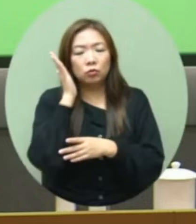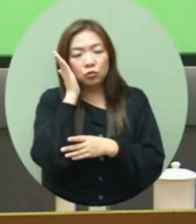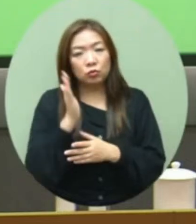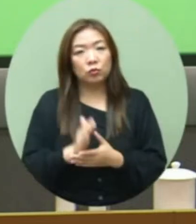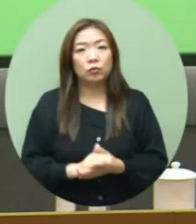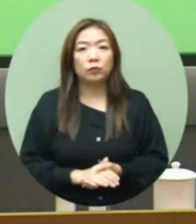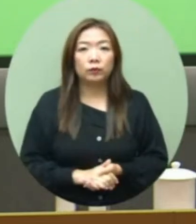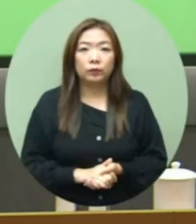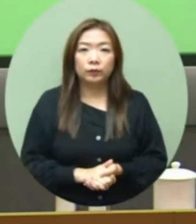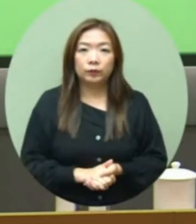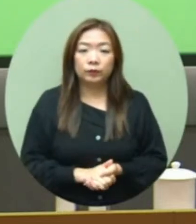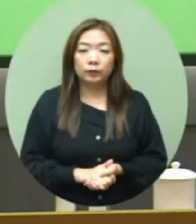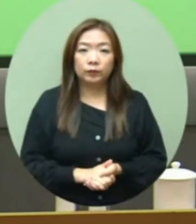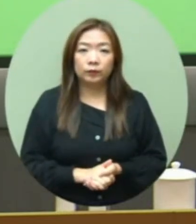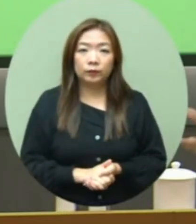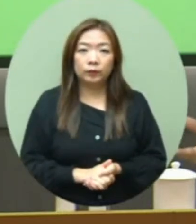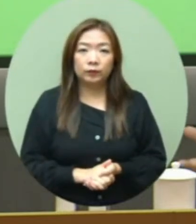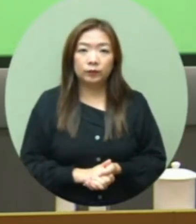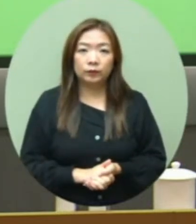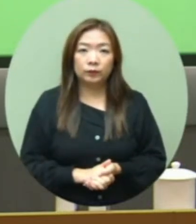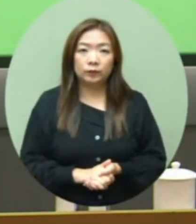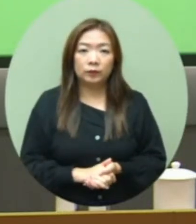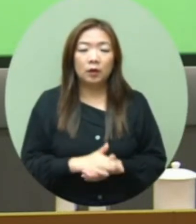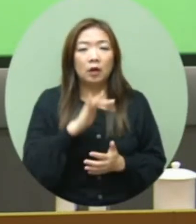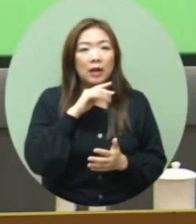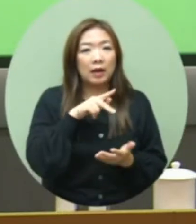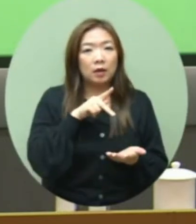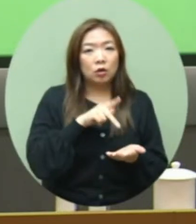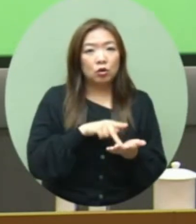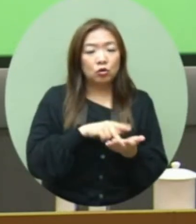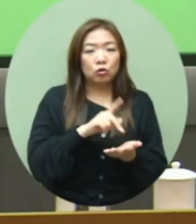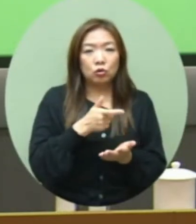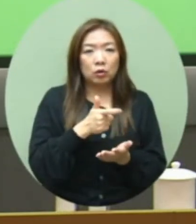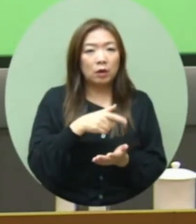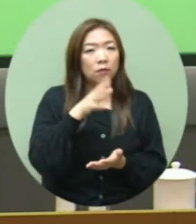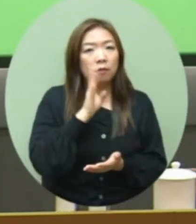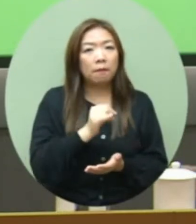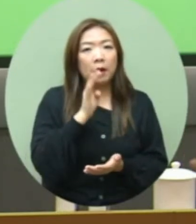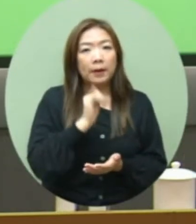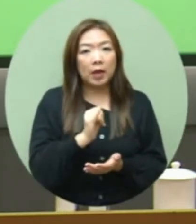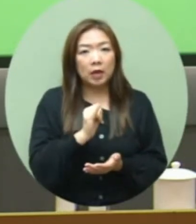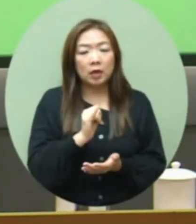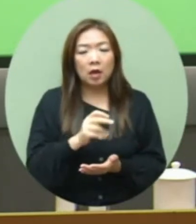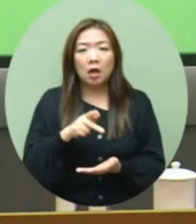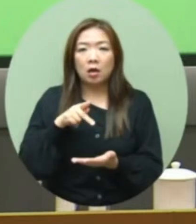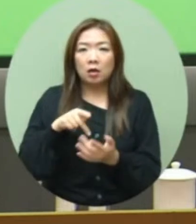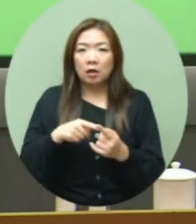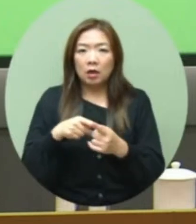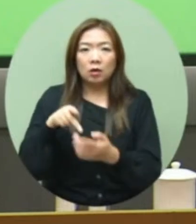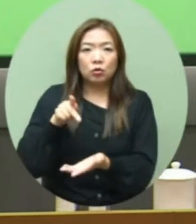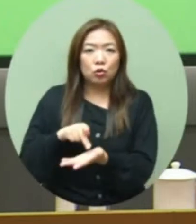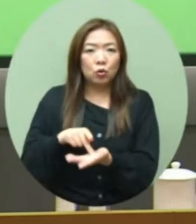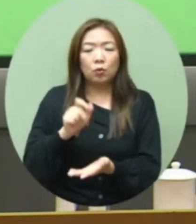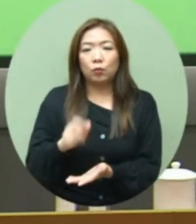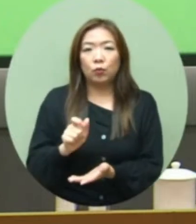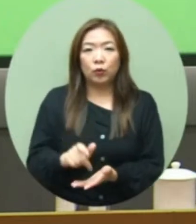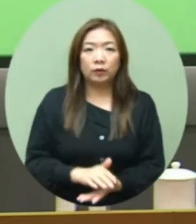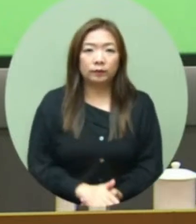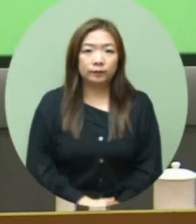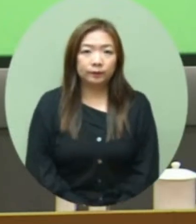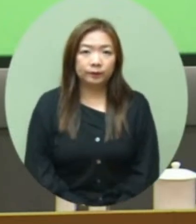not set reasonably, they will not have tenants. So there are a lot of things. And also,